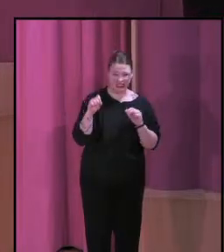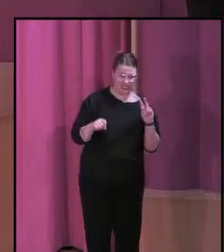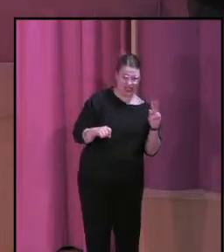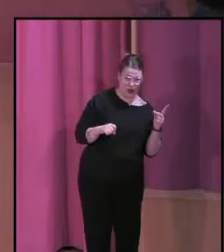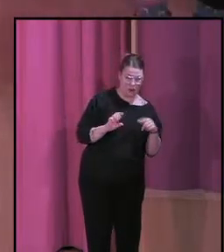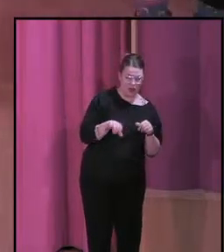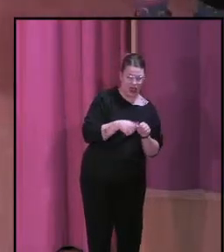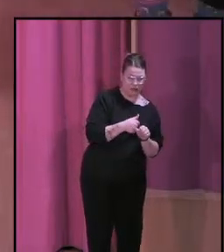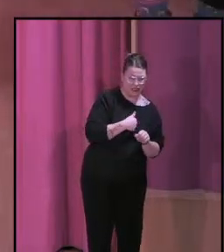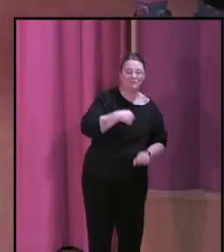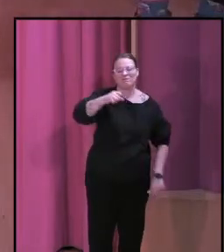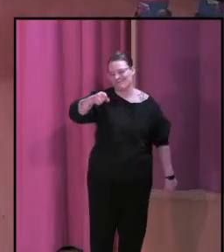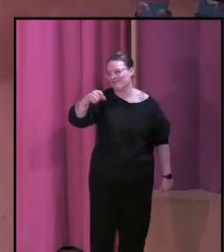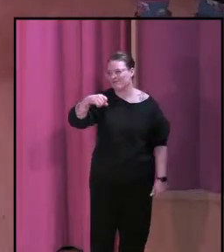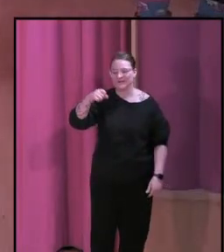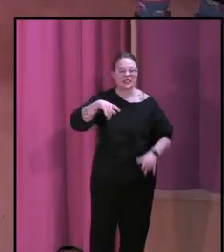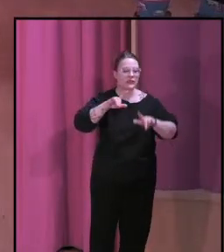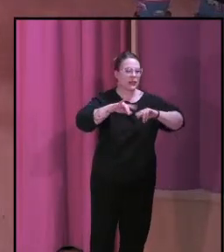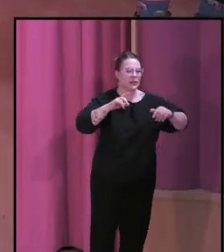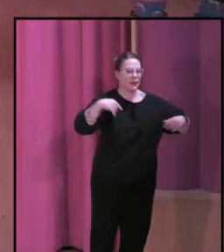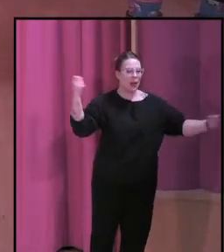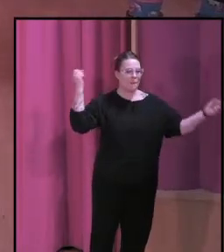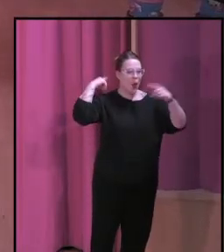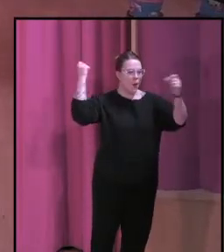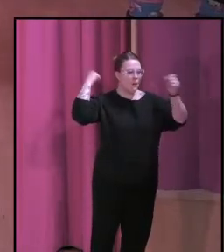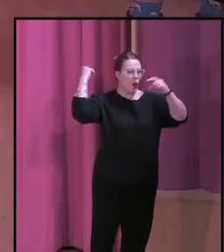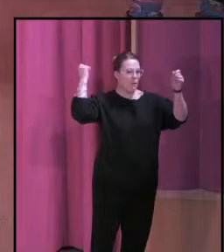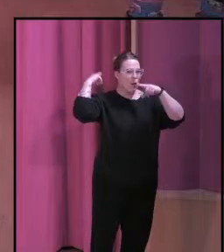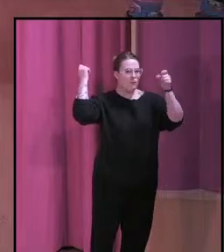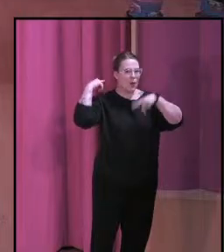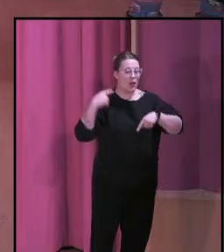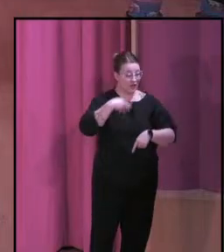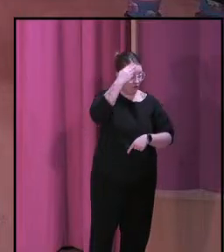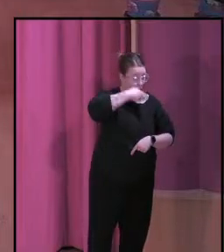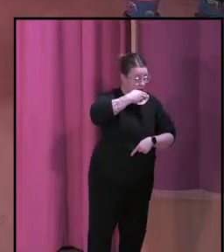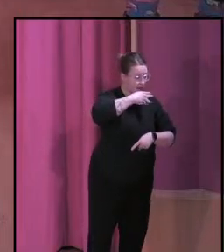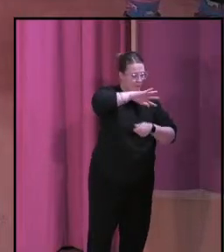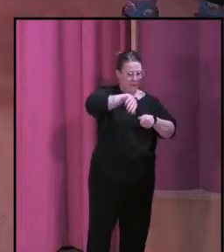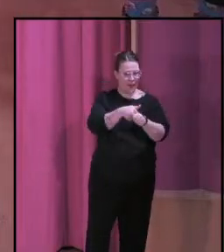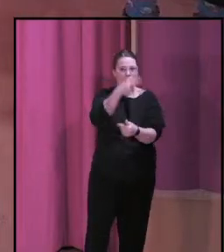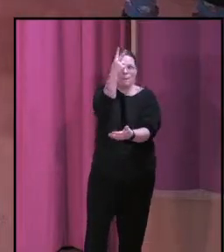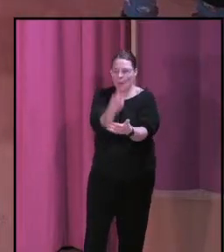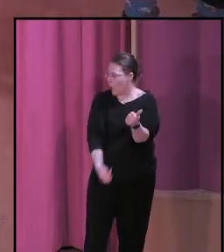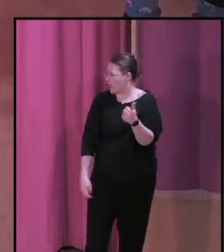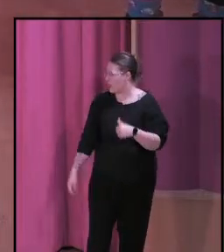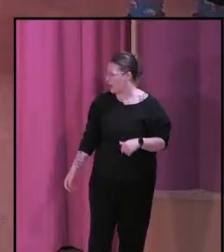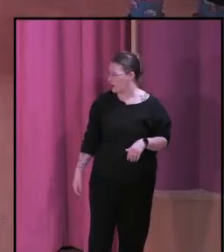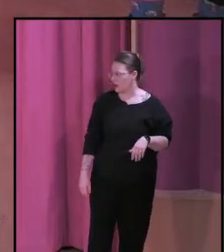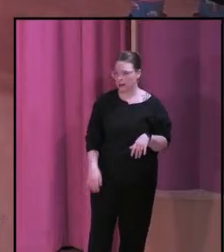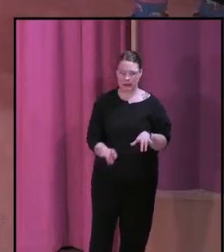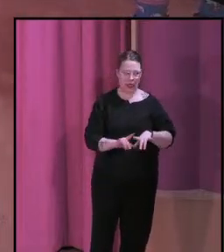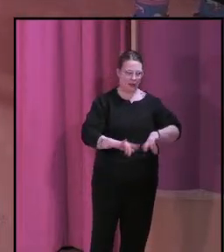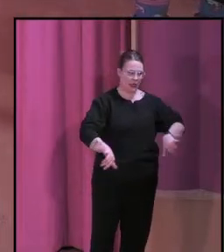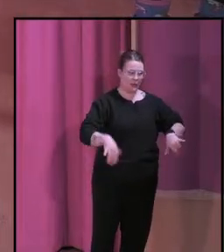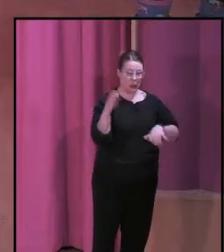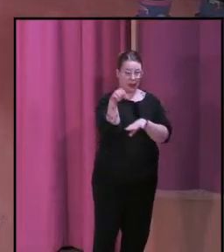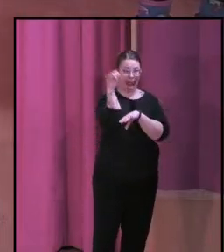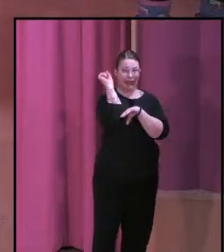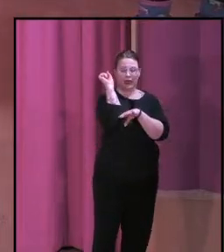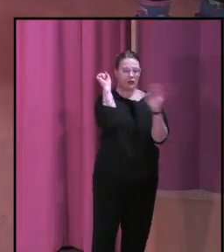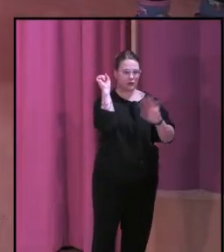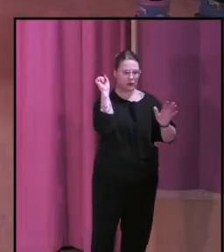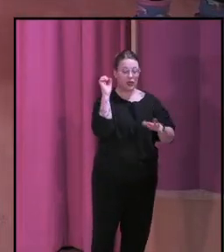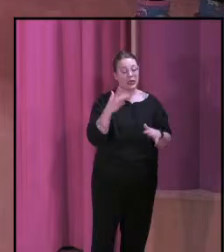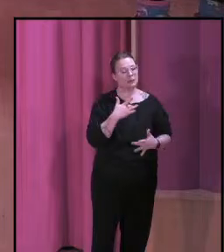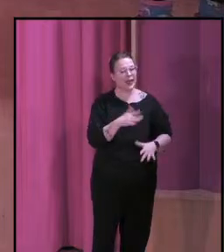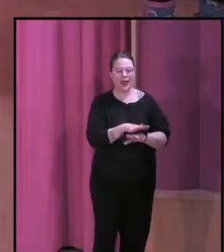behind me. Exactly. At the same time, there's going to be another yo-yo right behind your head. And the thing is, I don't usually name